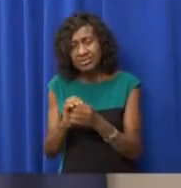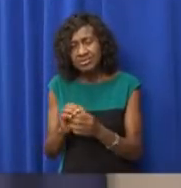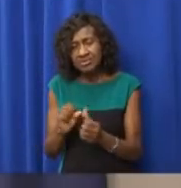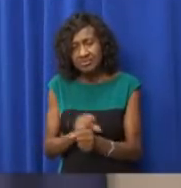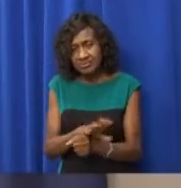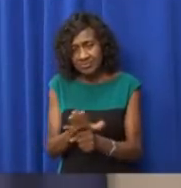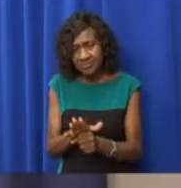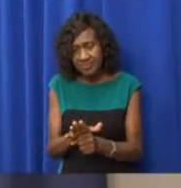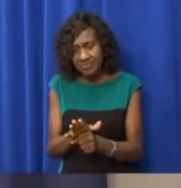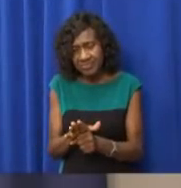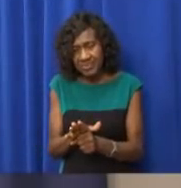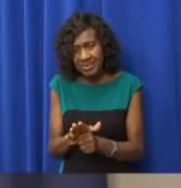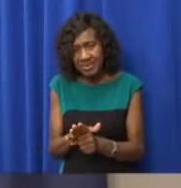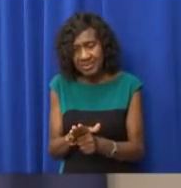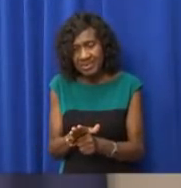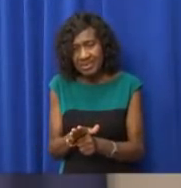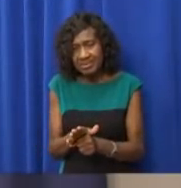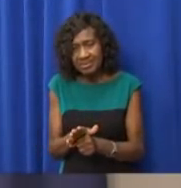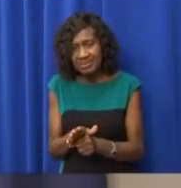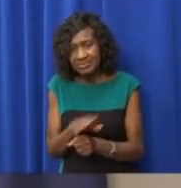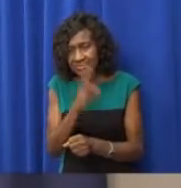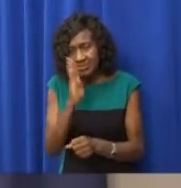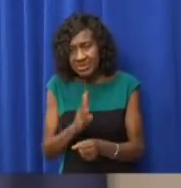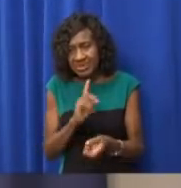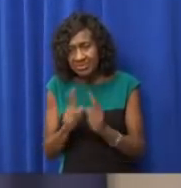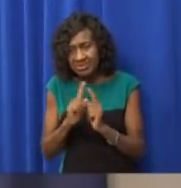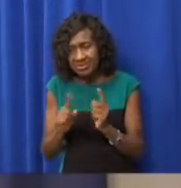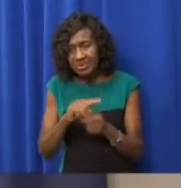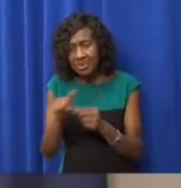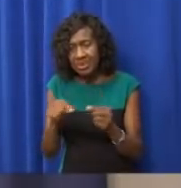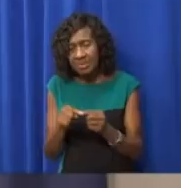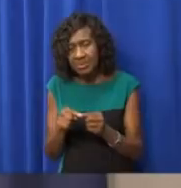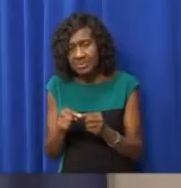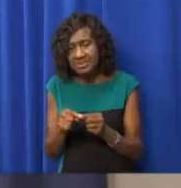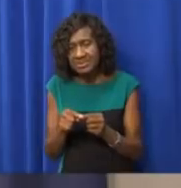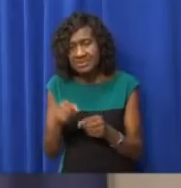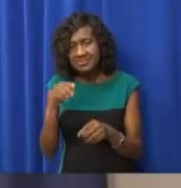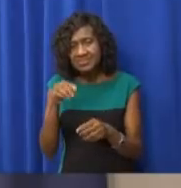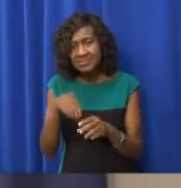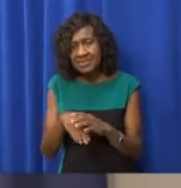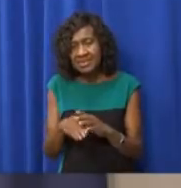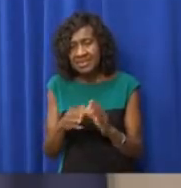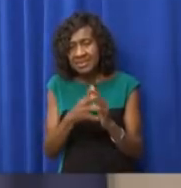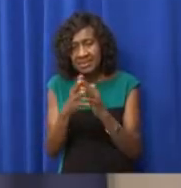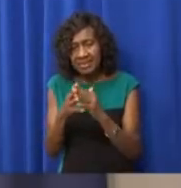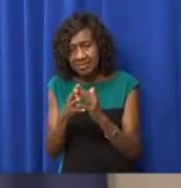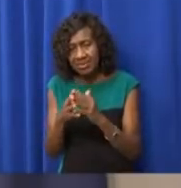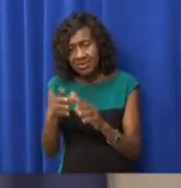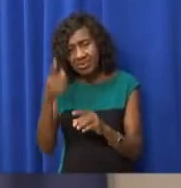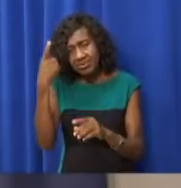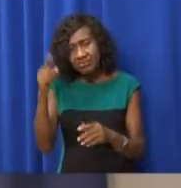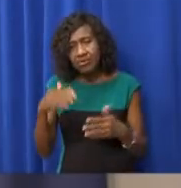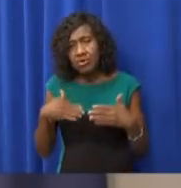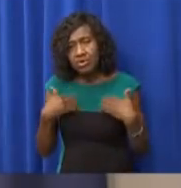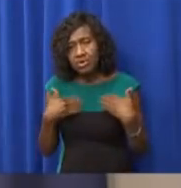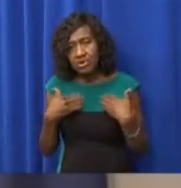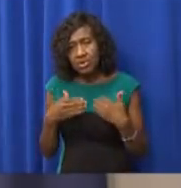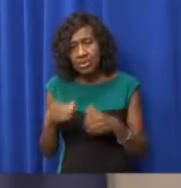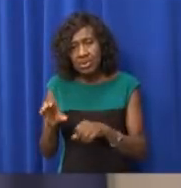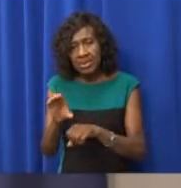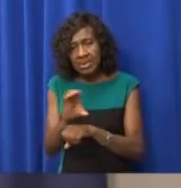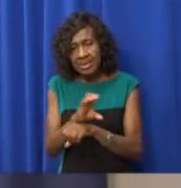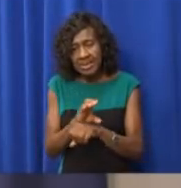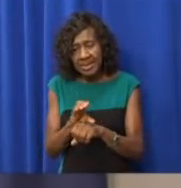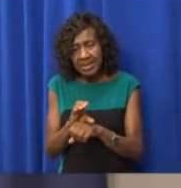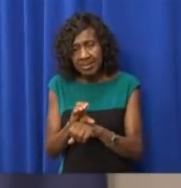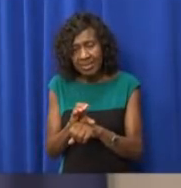in the United States for young Caymanian doctors and so forth that I've been working on for almost a year